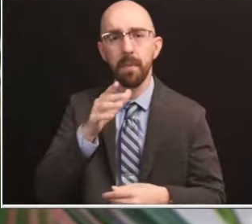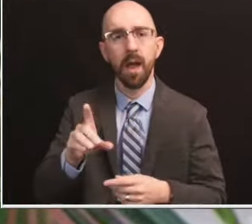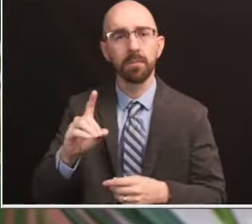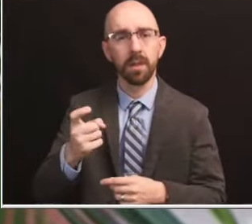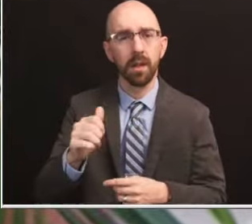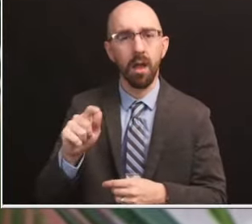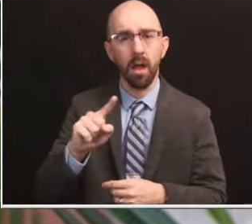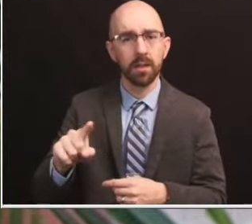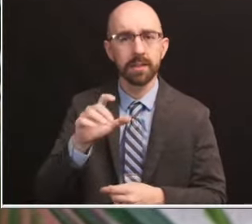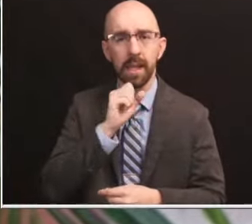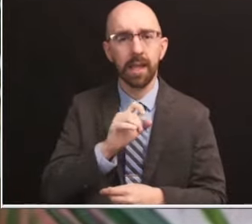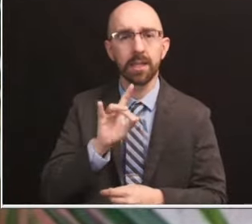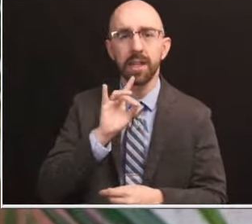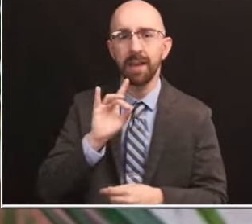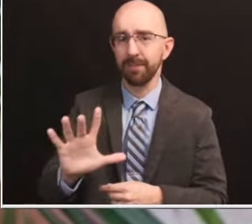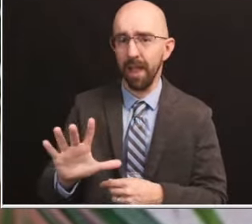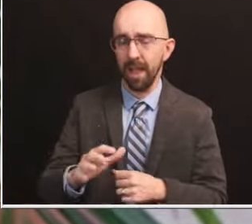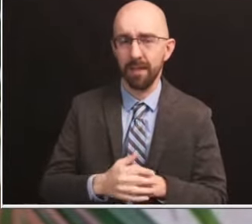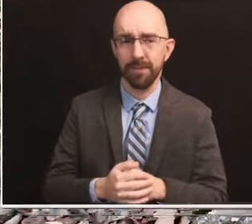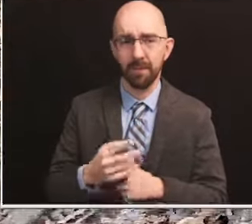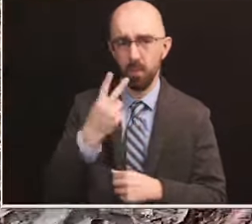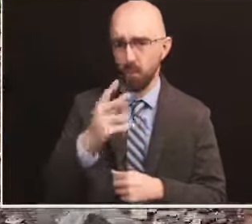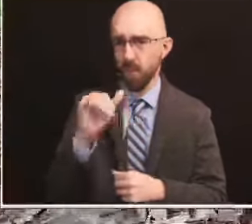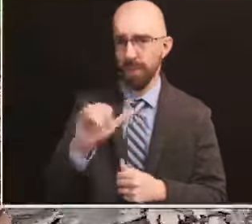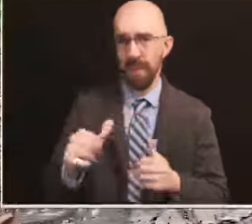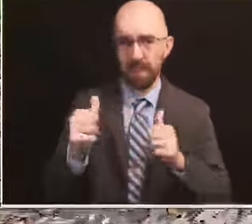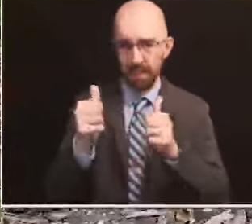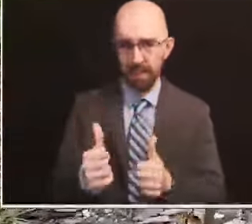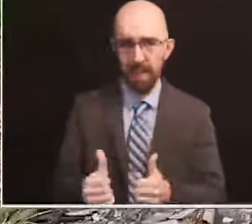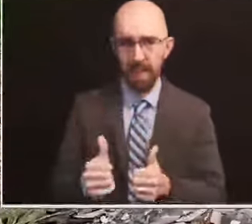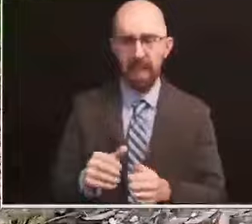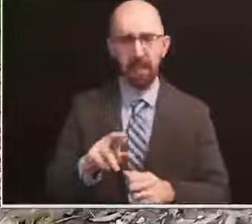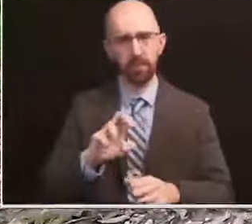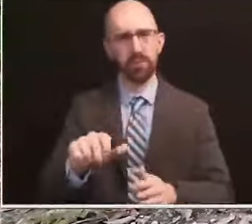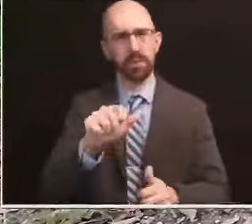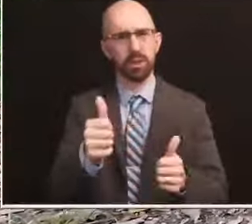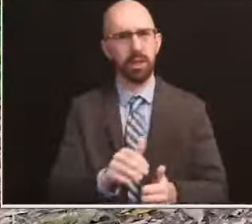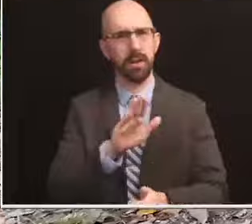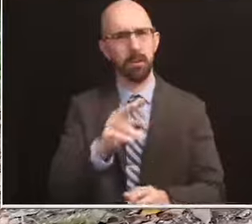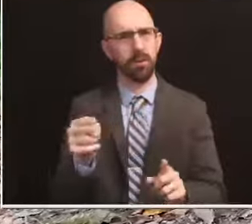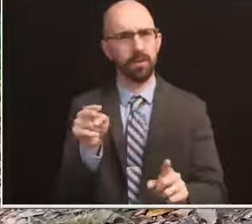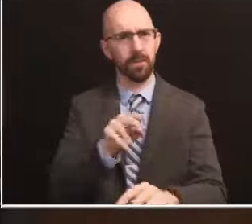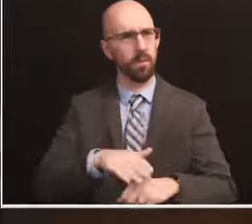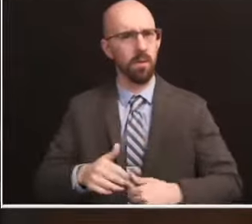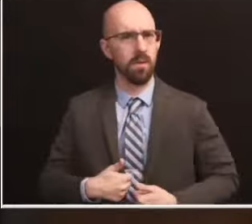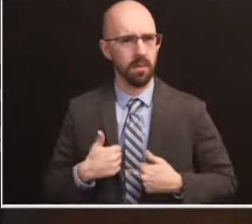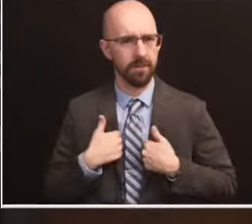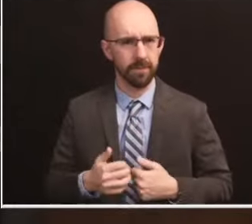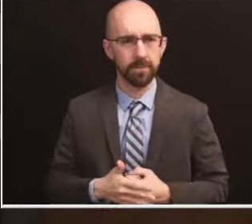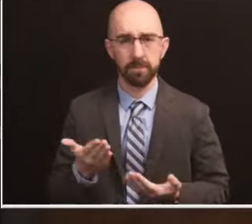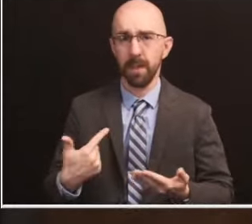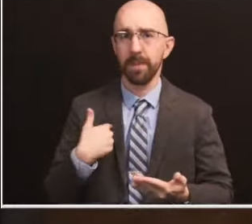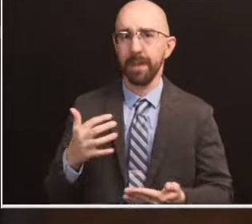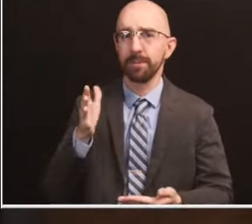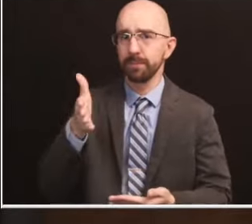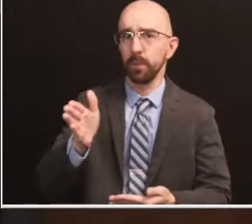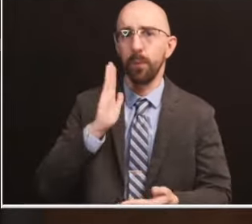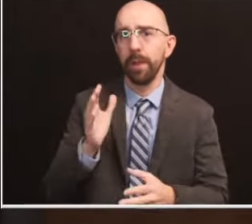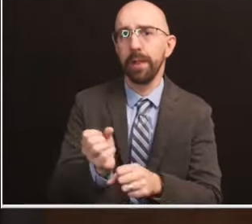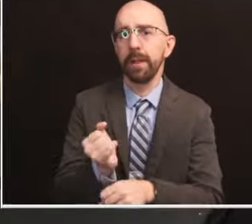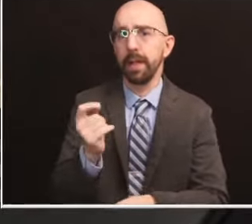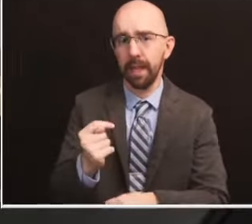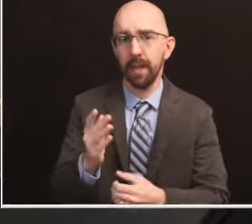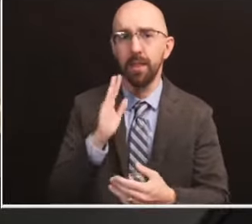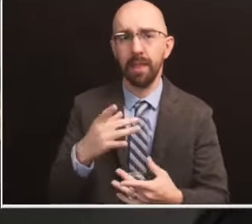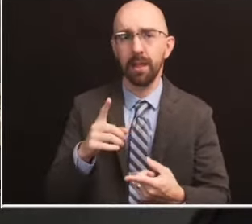age 85. Watching that decline reshaped Nancy's outlook. I may be destined for Alzheimer's. I'd like to